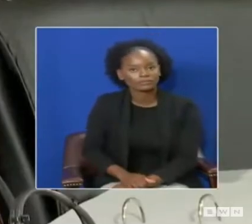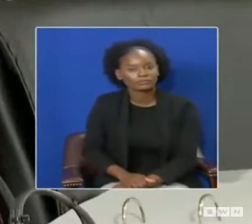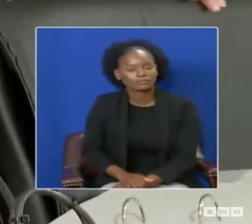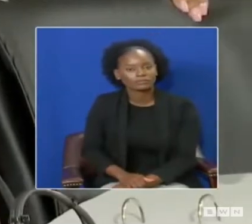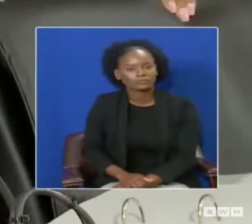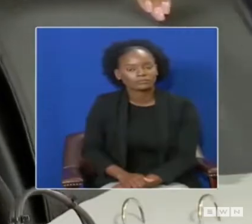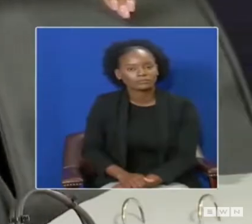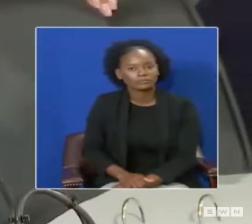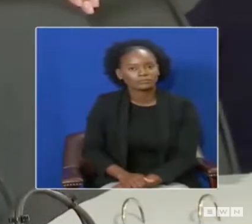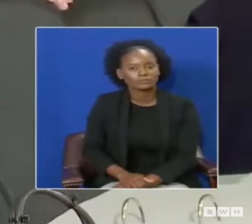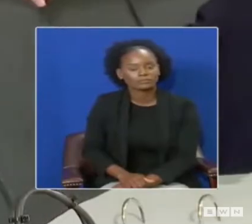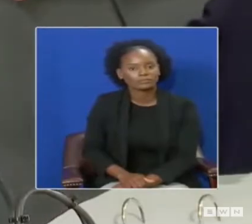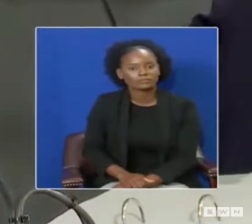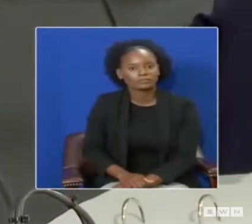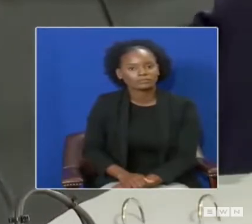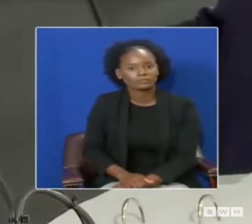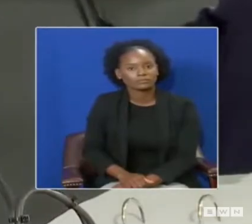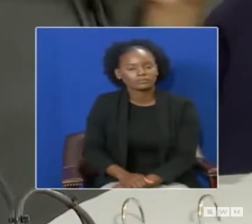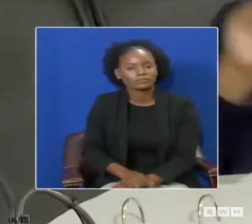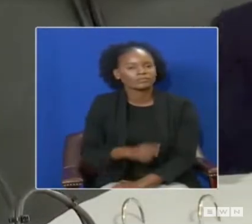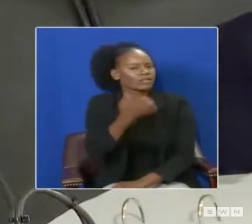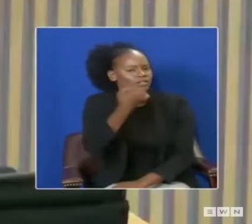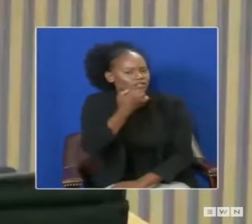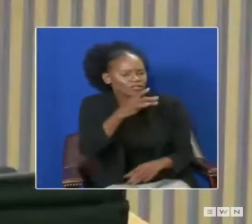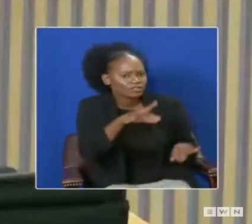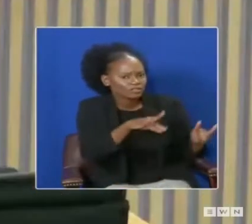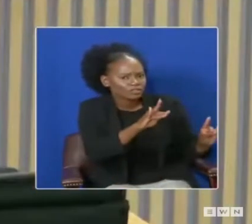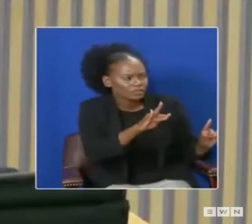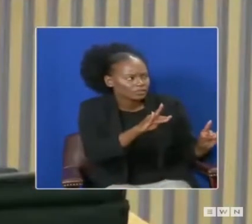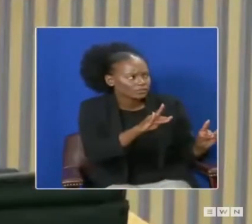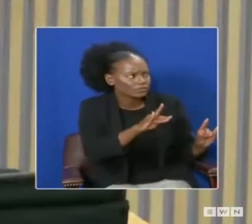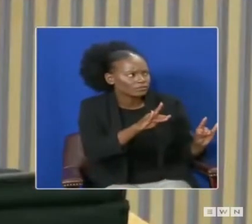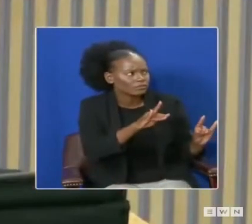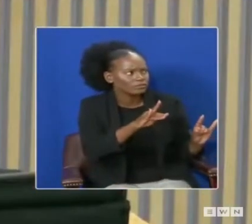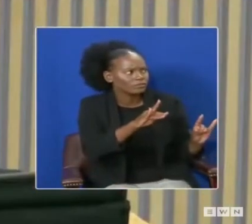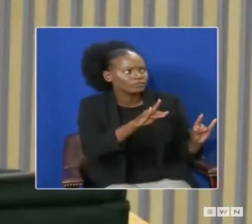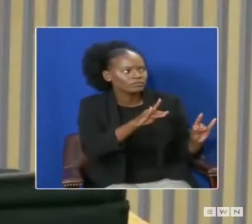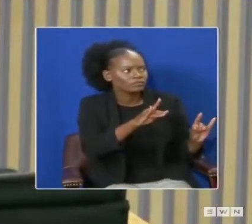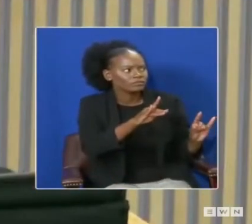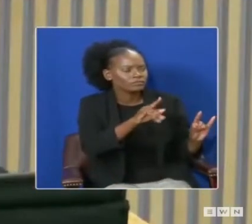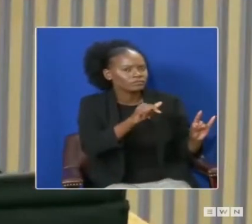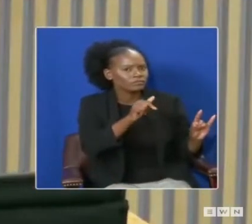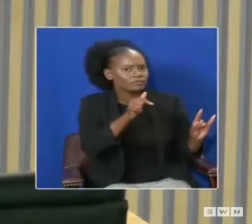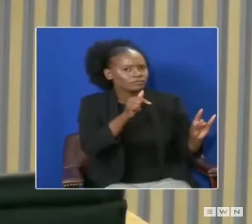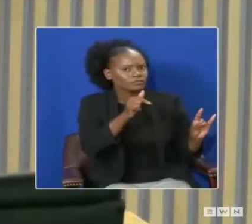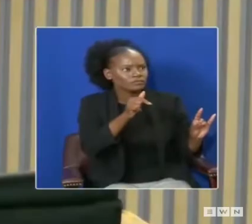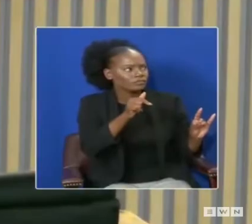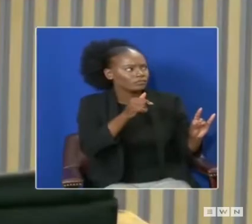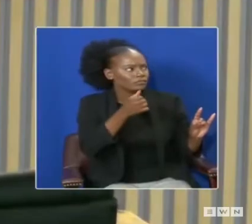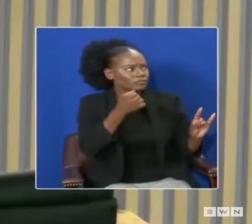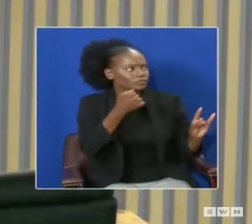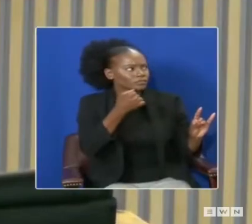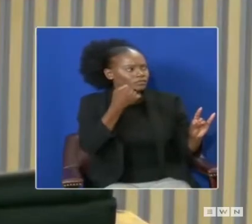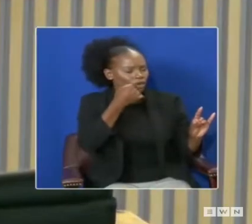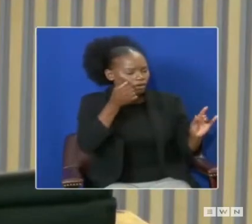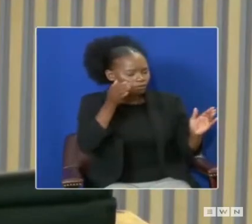pardon me, Chair, my attention's being dragged away. One second.